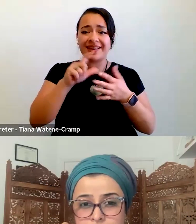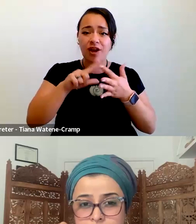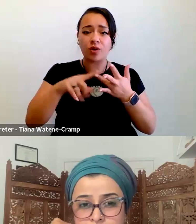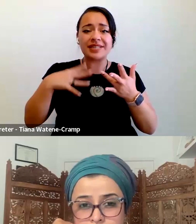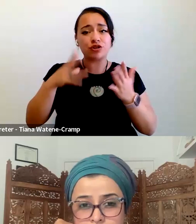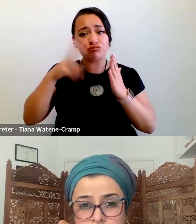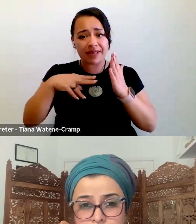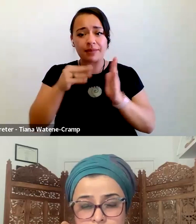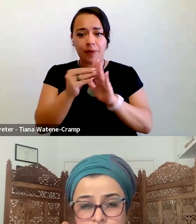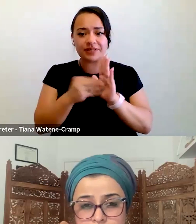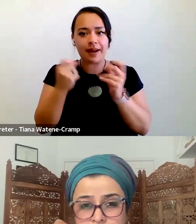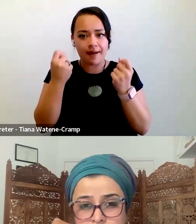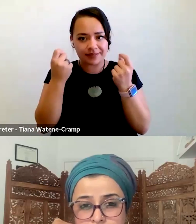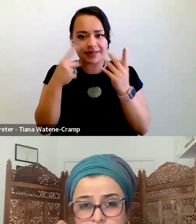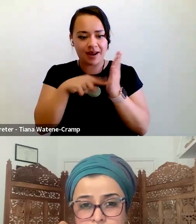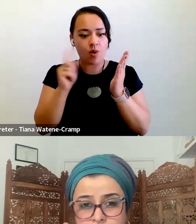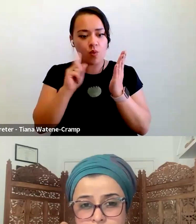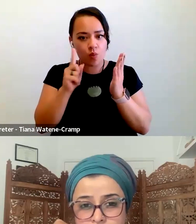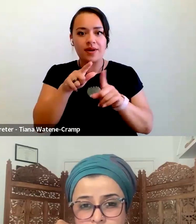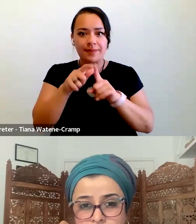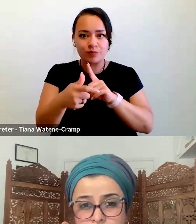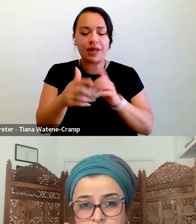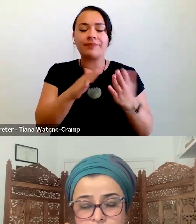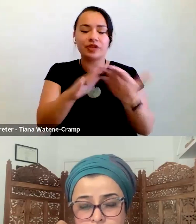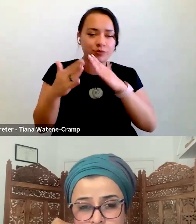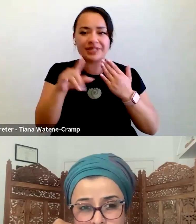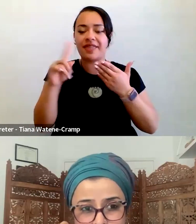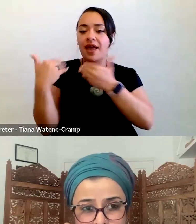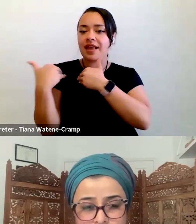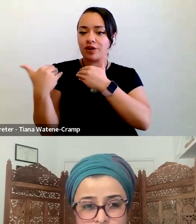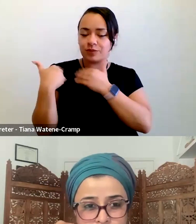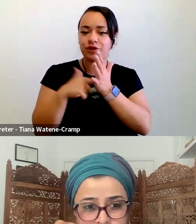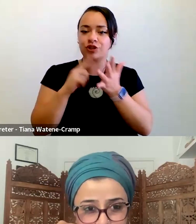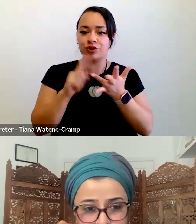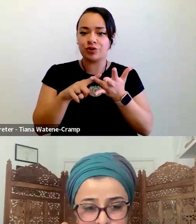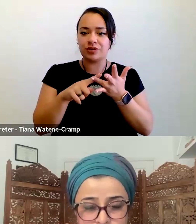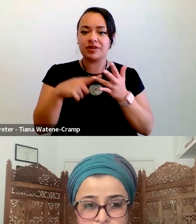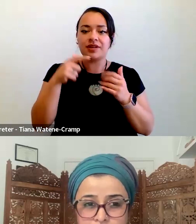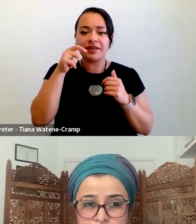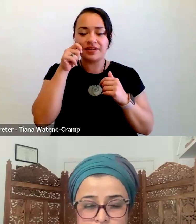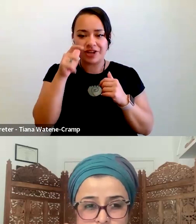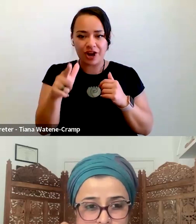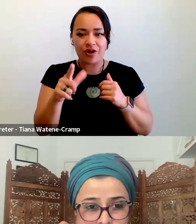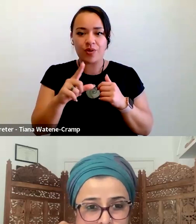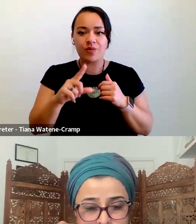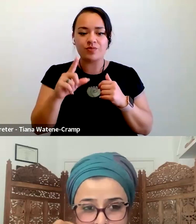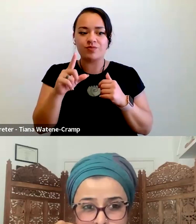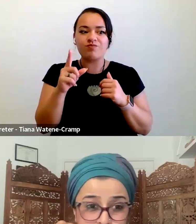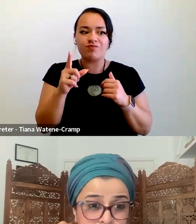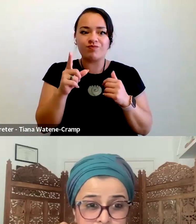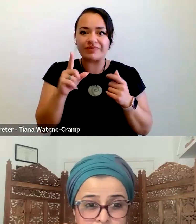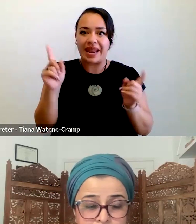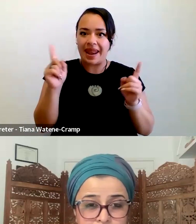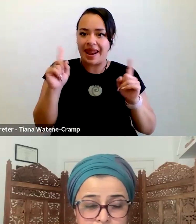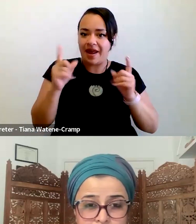understand actually like what communities they are accountable to, given the shift in the way the sector is now doing things. And